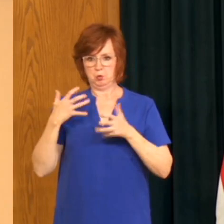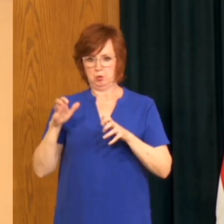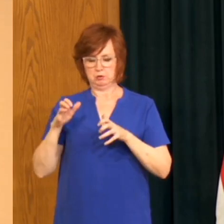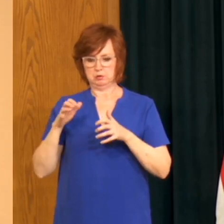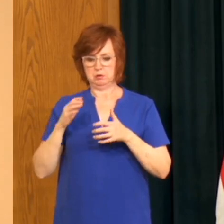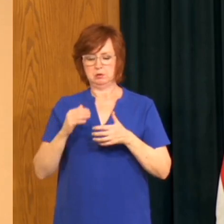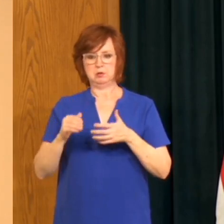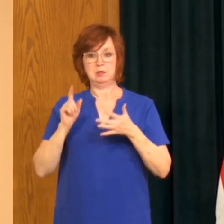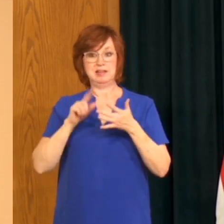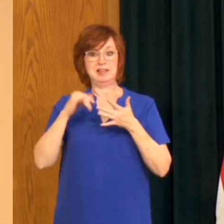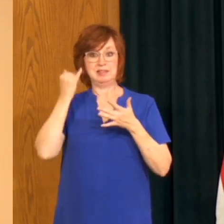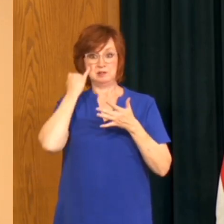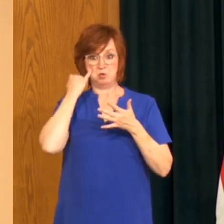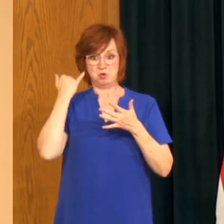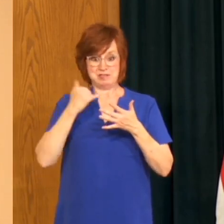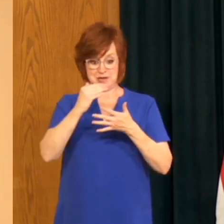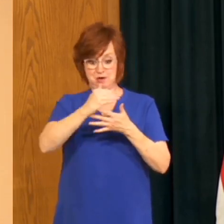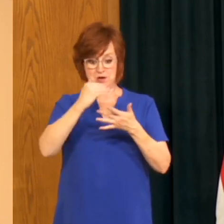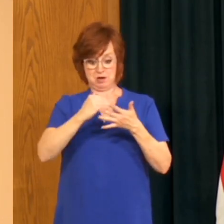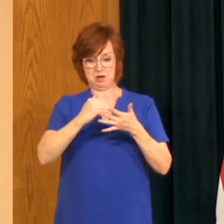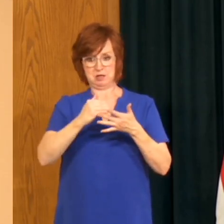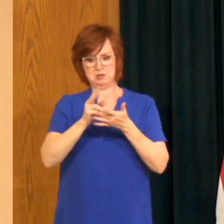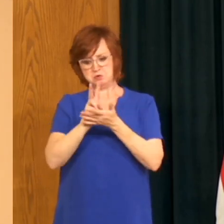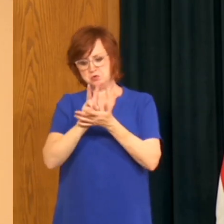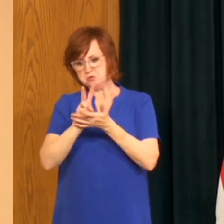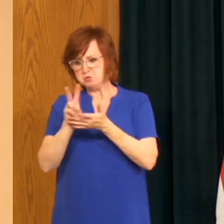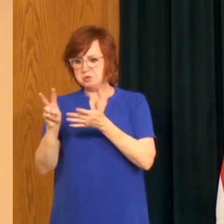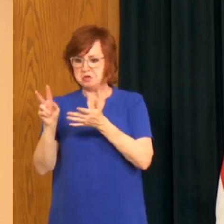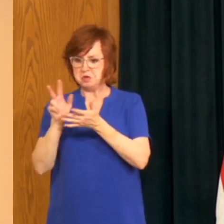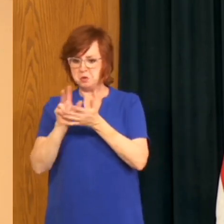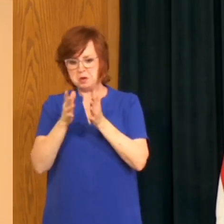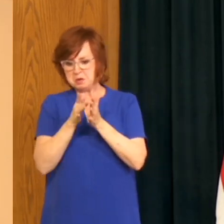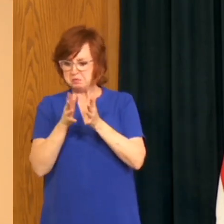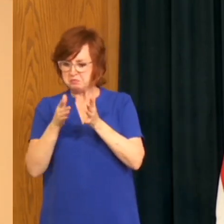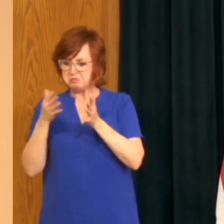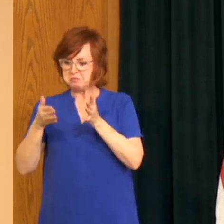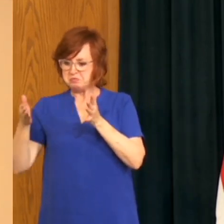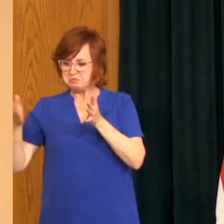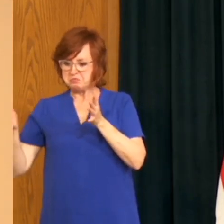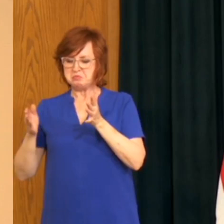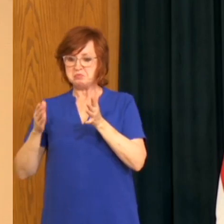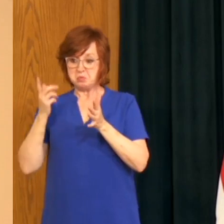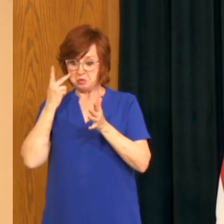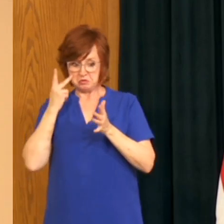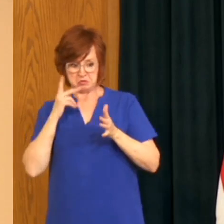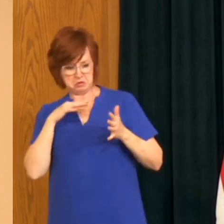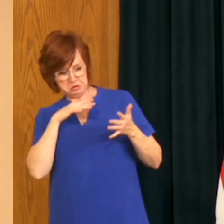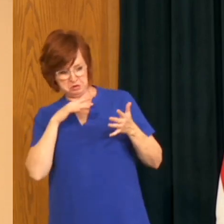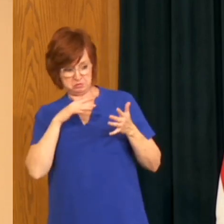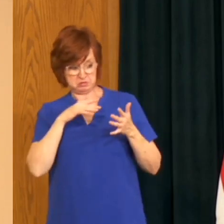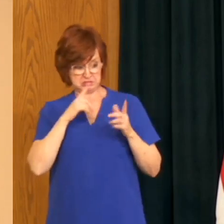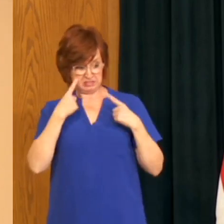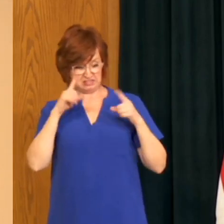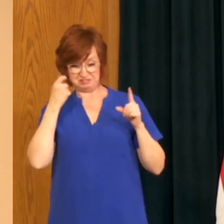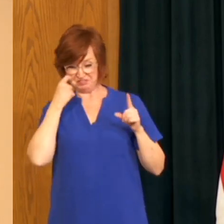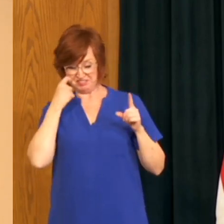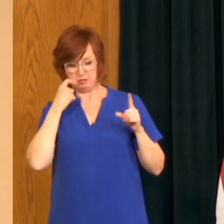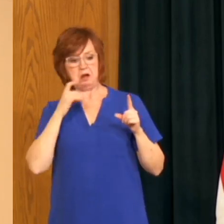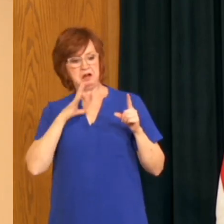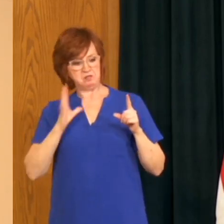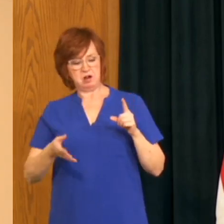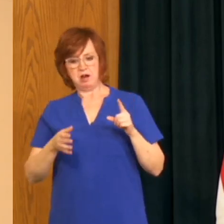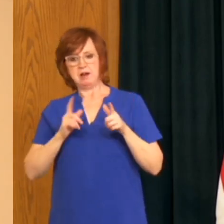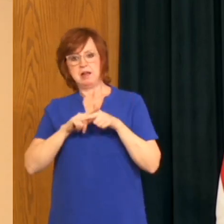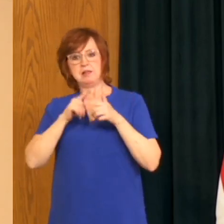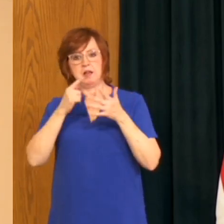to succeed over the next 2 or 3 weeks, allow phase 4 to succeed, and then reevaluate what is possible in phase 5. I know there were